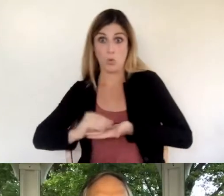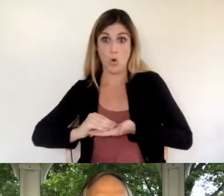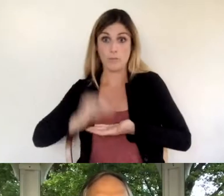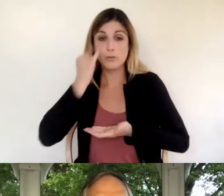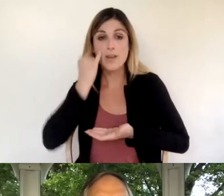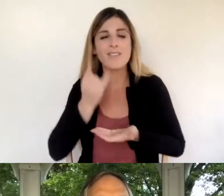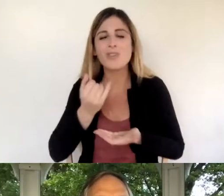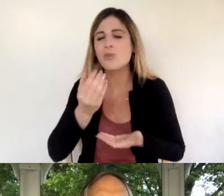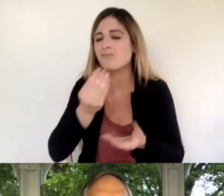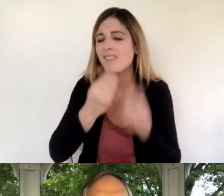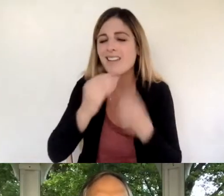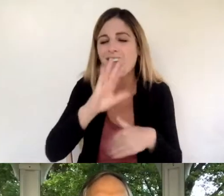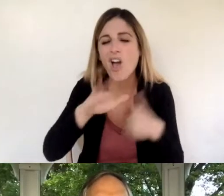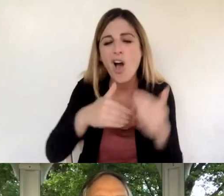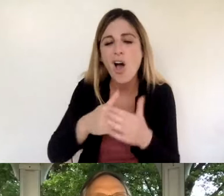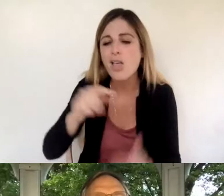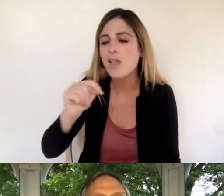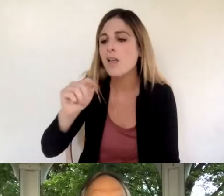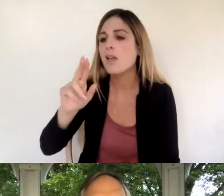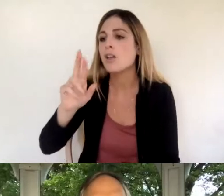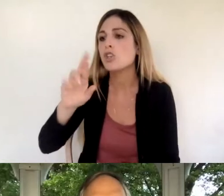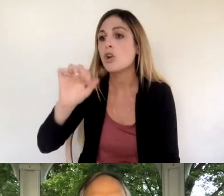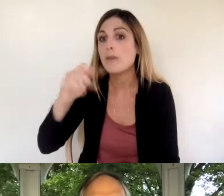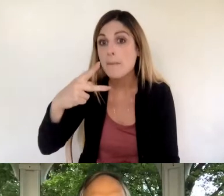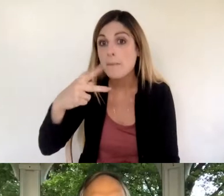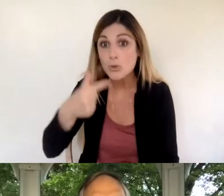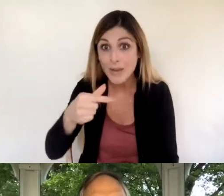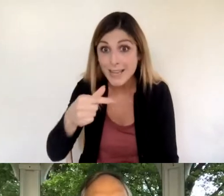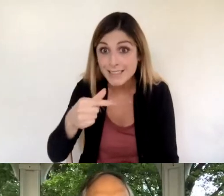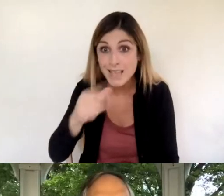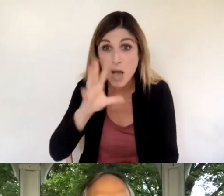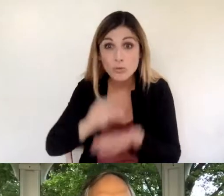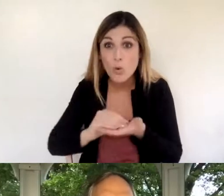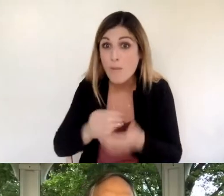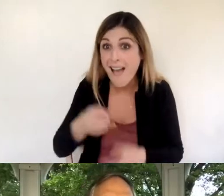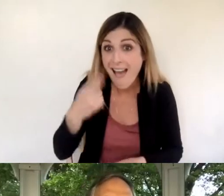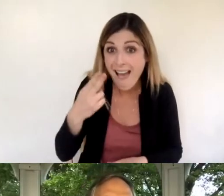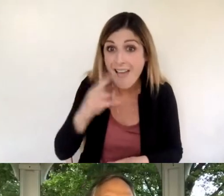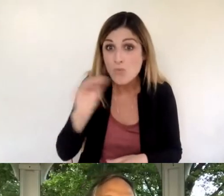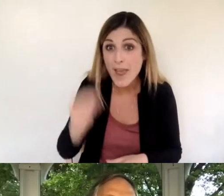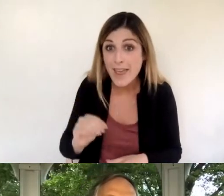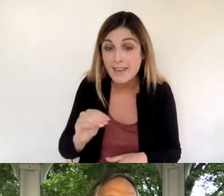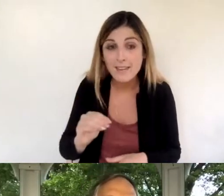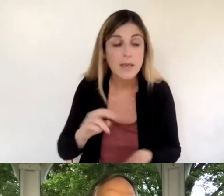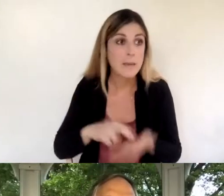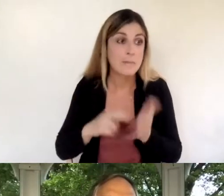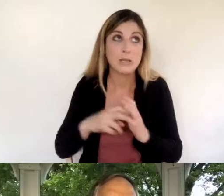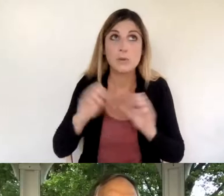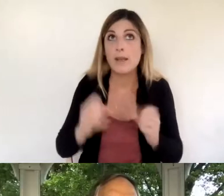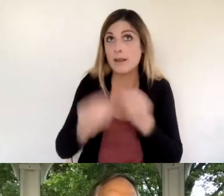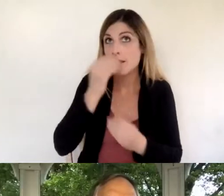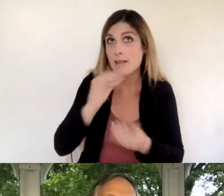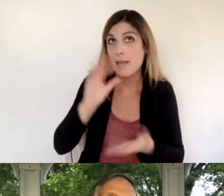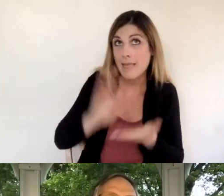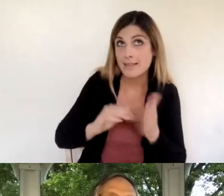turnip greens, which have this really high absorption rate, then you don't need to be eating 1,000 milligrams of calcium per day because you're absorbing so much of